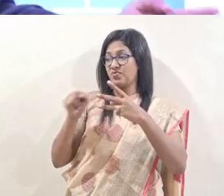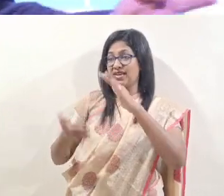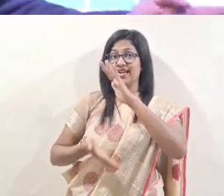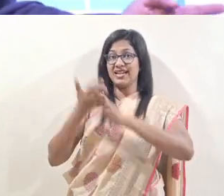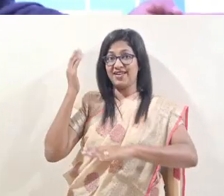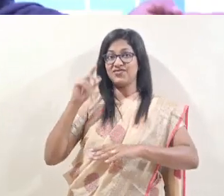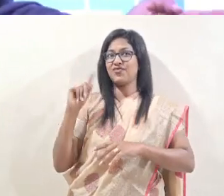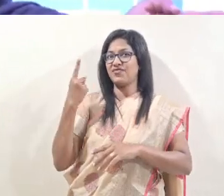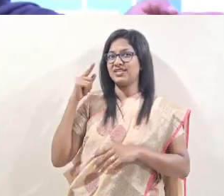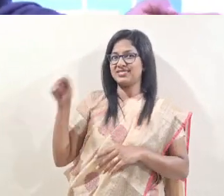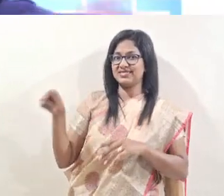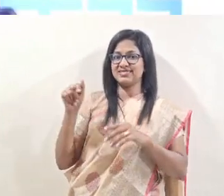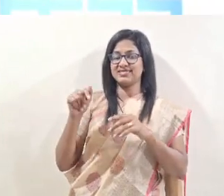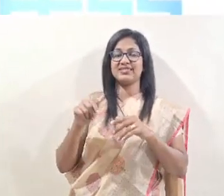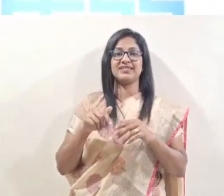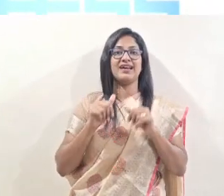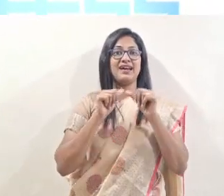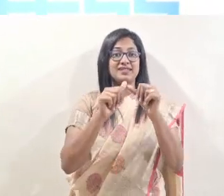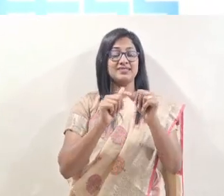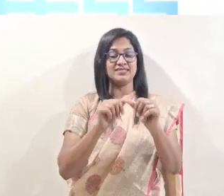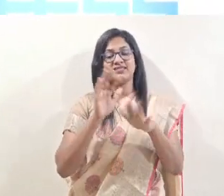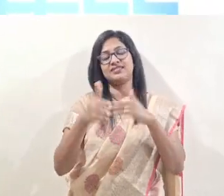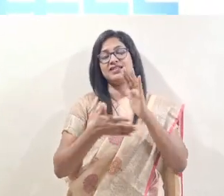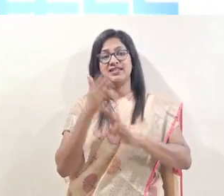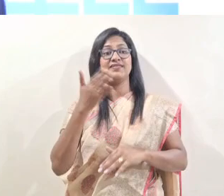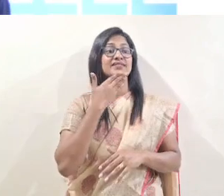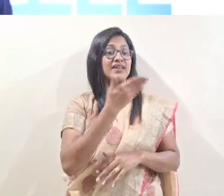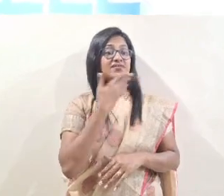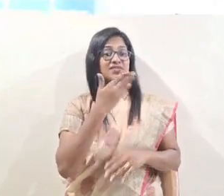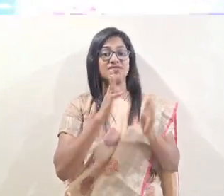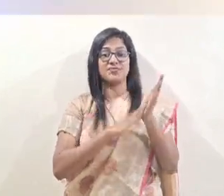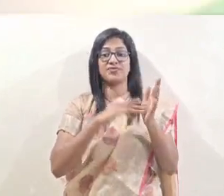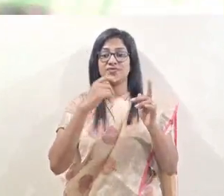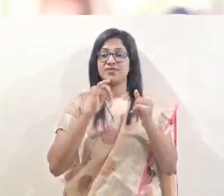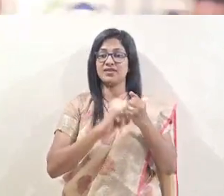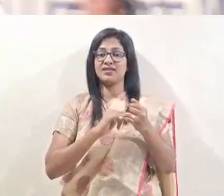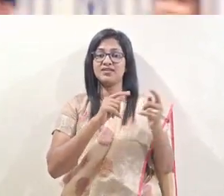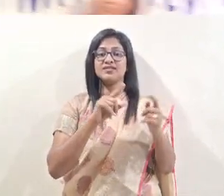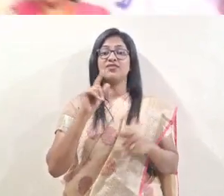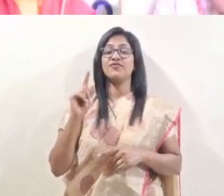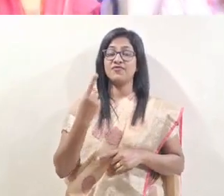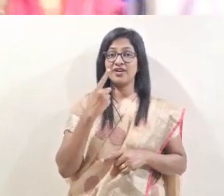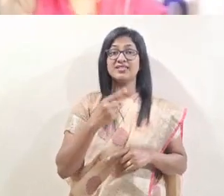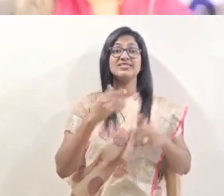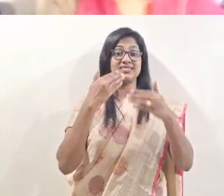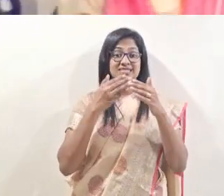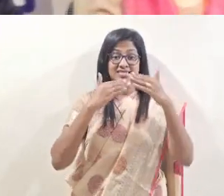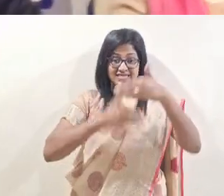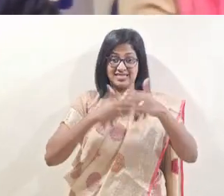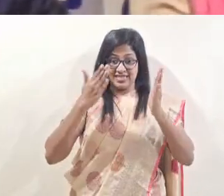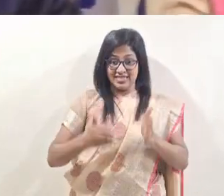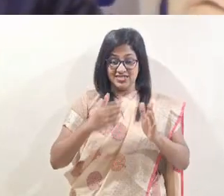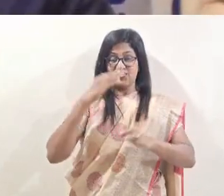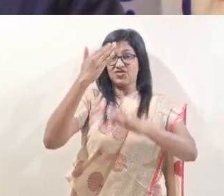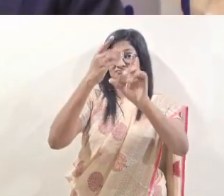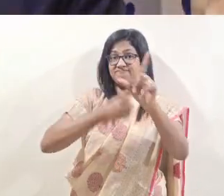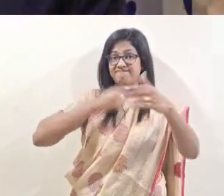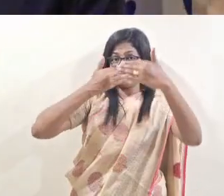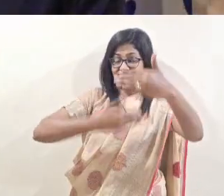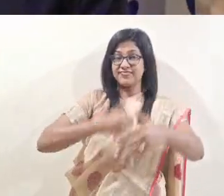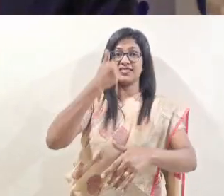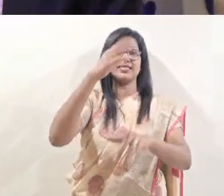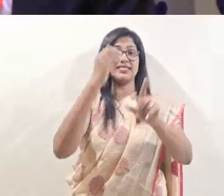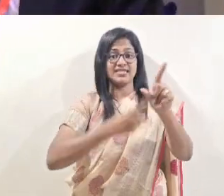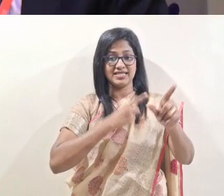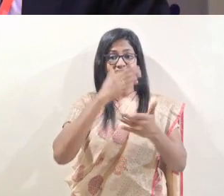so I think after answering, I think you can. Thank you, Morgan. Yeah. The first thing is the concession period is 60 years. In